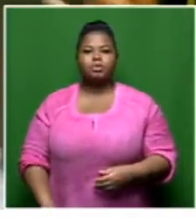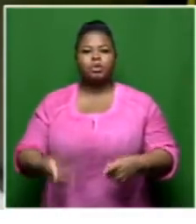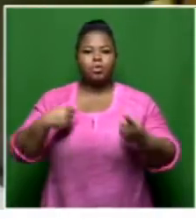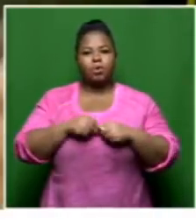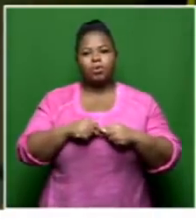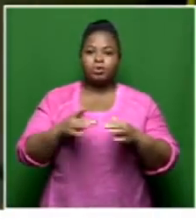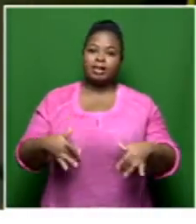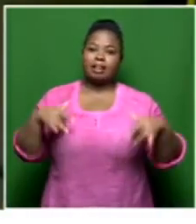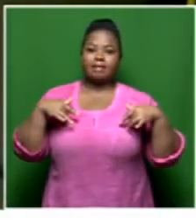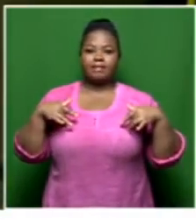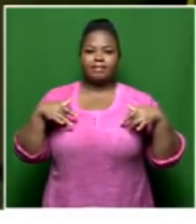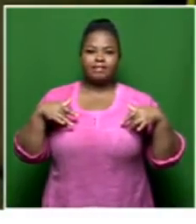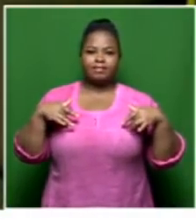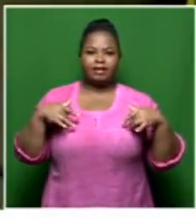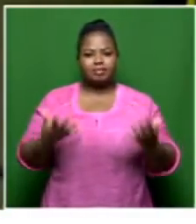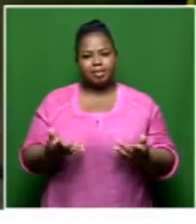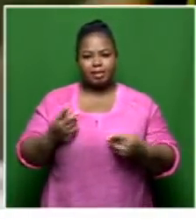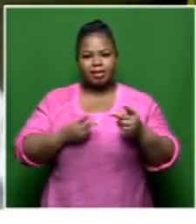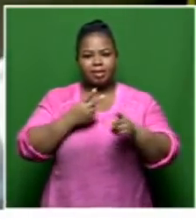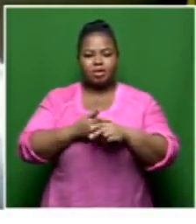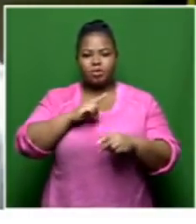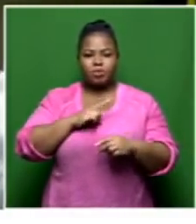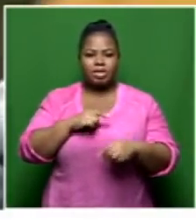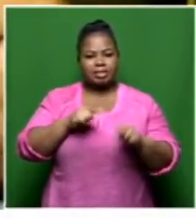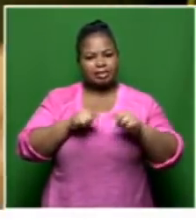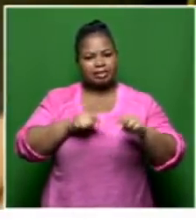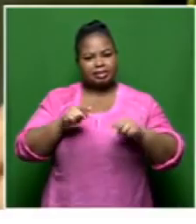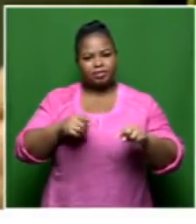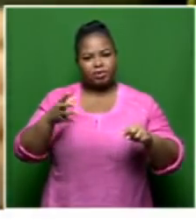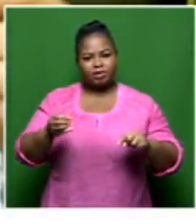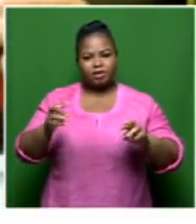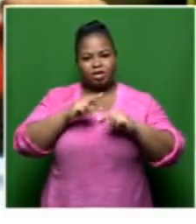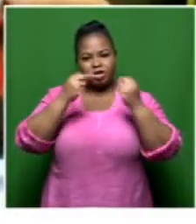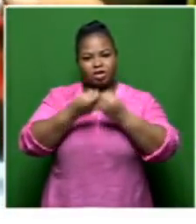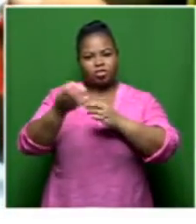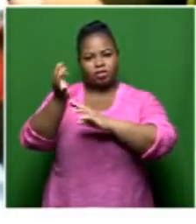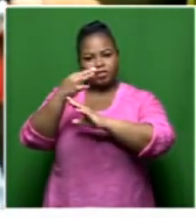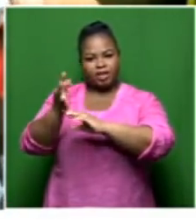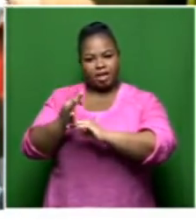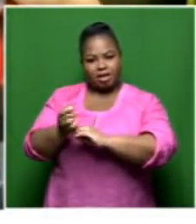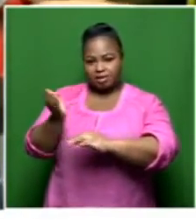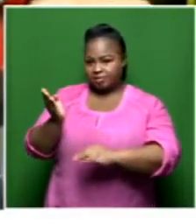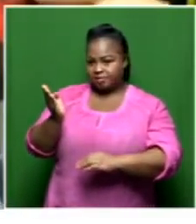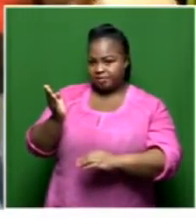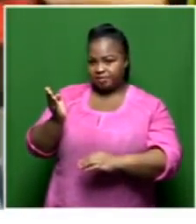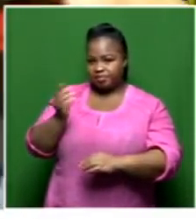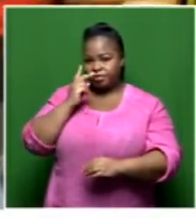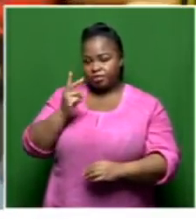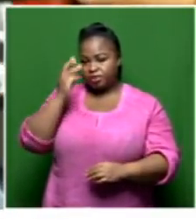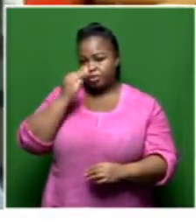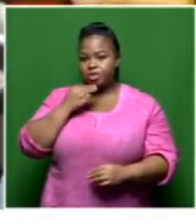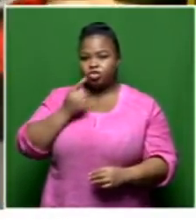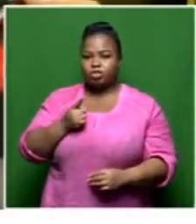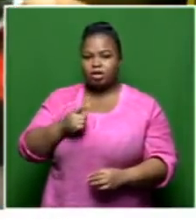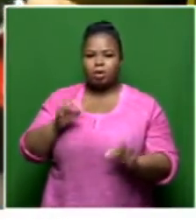going to live rather. And we've got all that cheerful range. We've got the national flag here, we've got the ones you've just shown in picture.